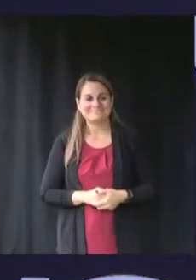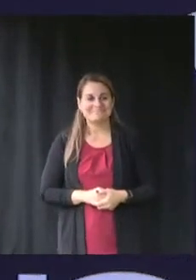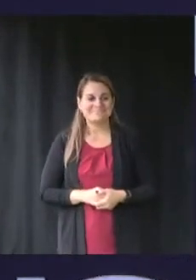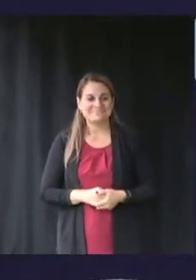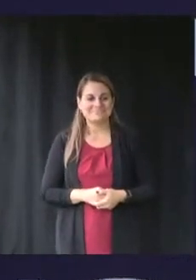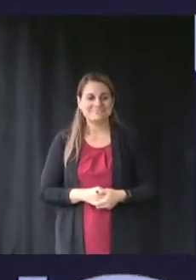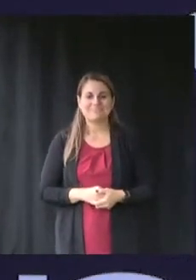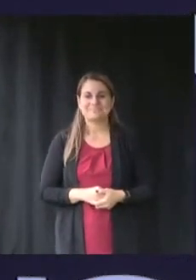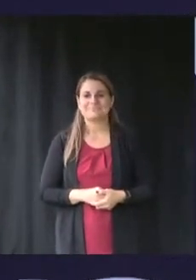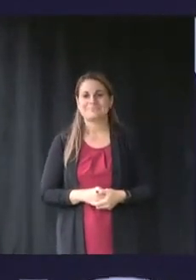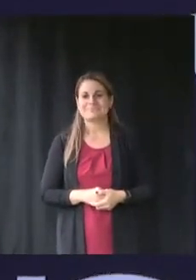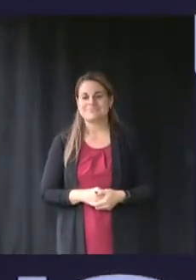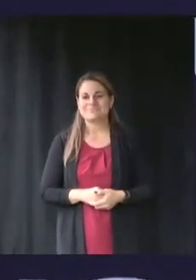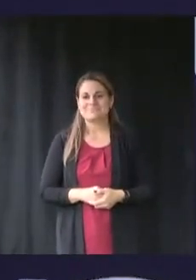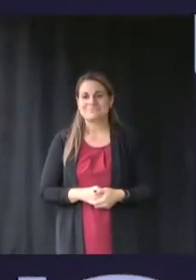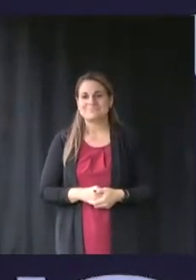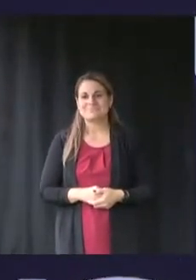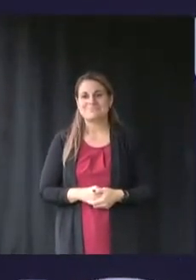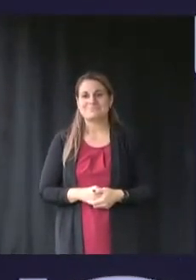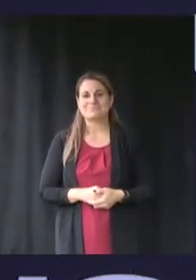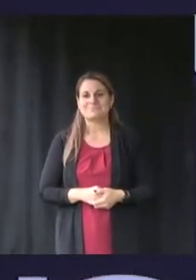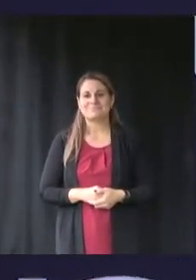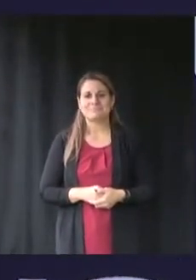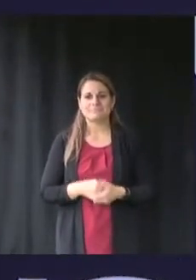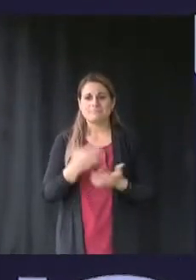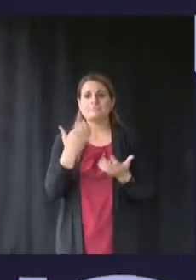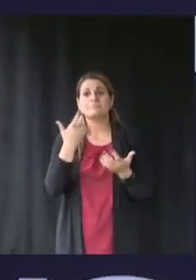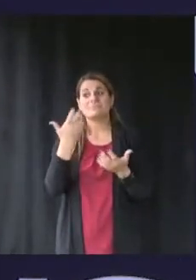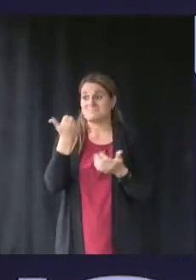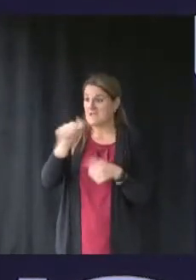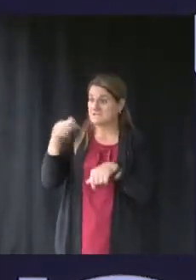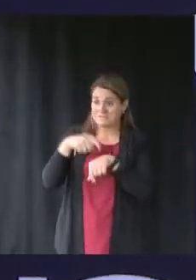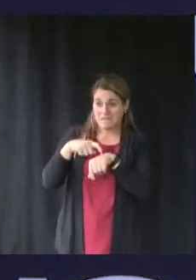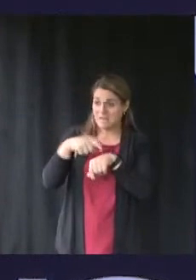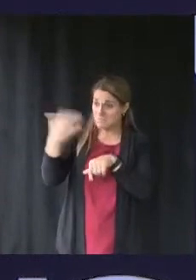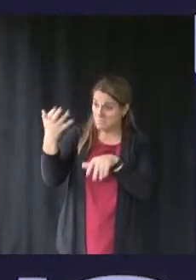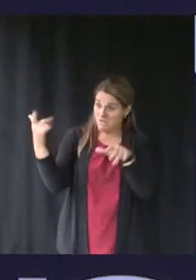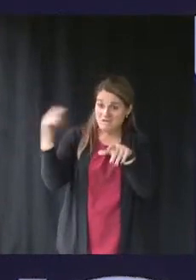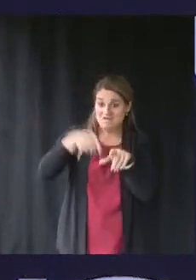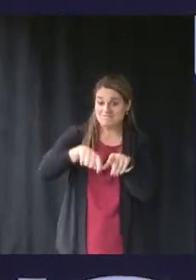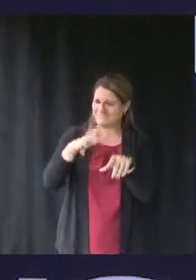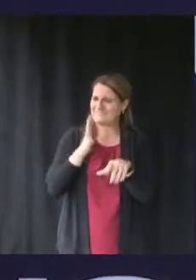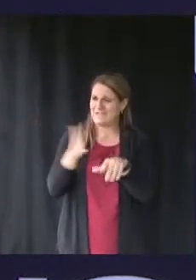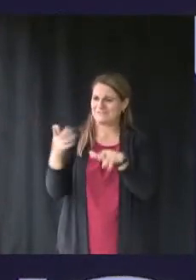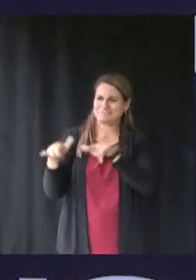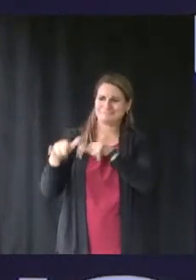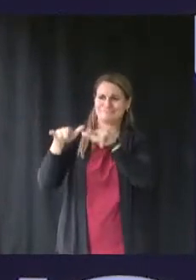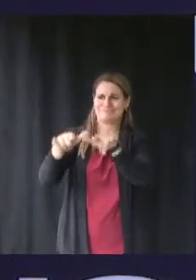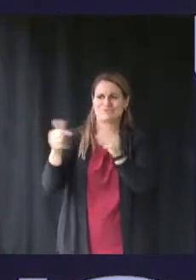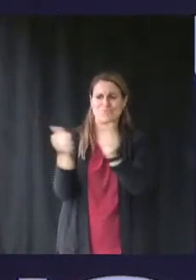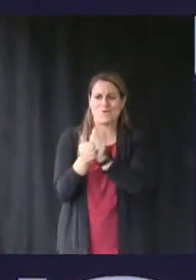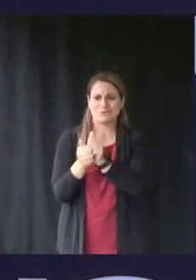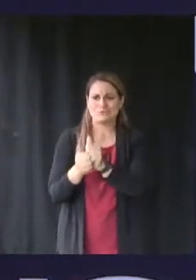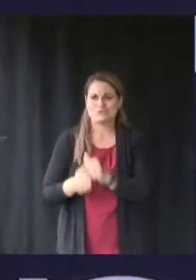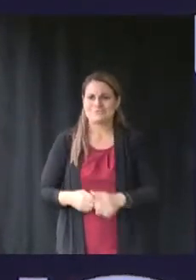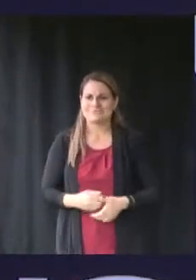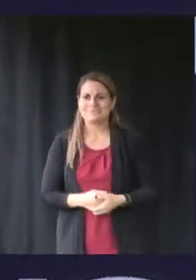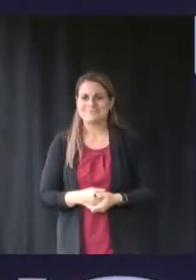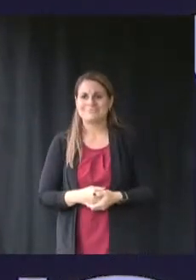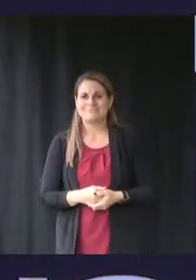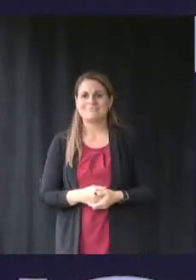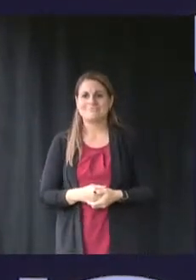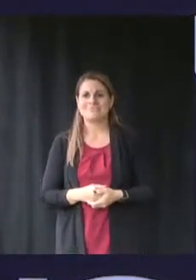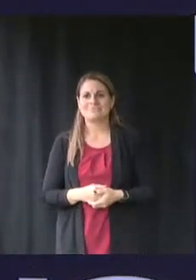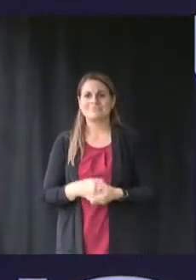It's yours to travel in anytime you would like. I want to thank a few more proud Connecticut leaders who've